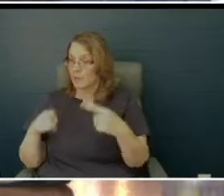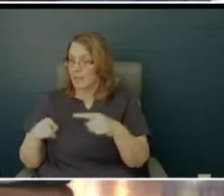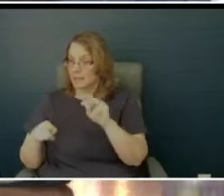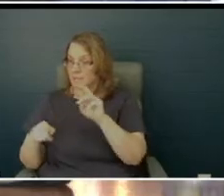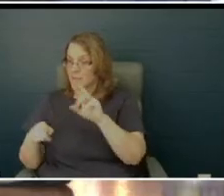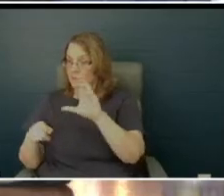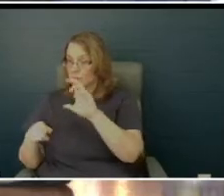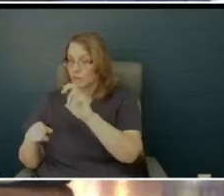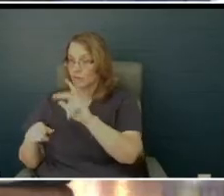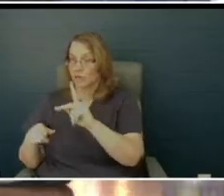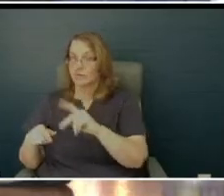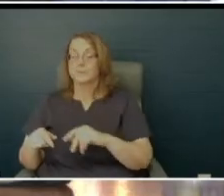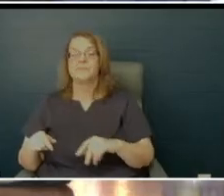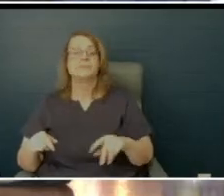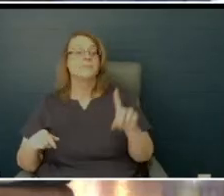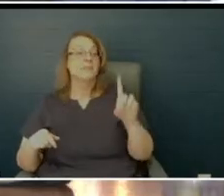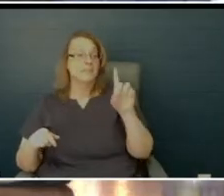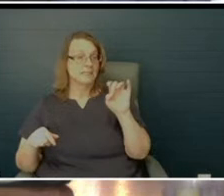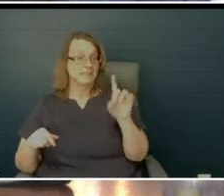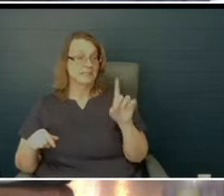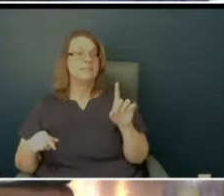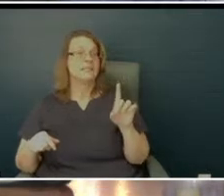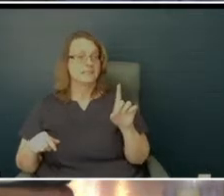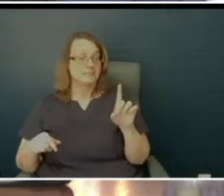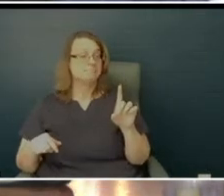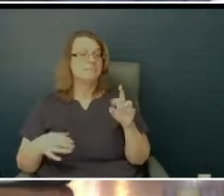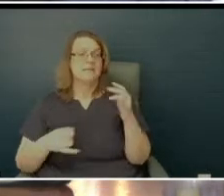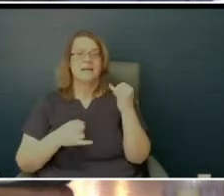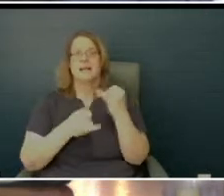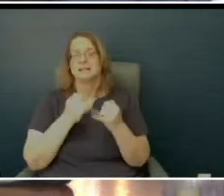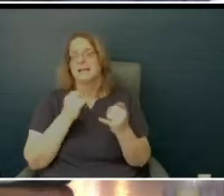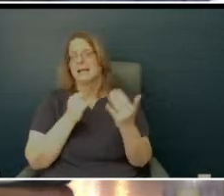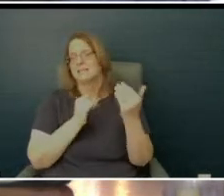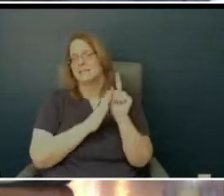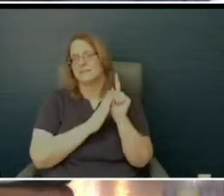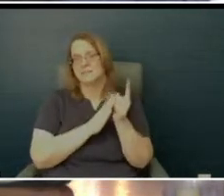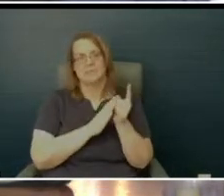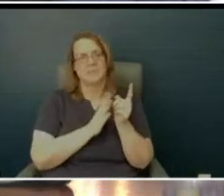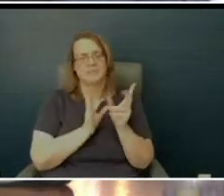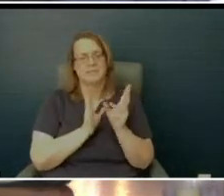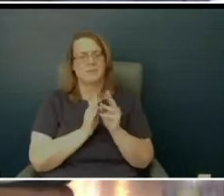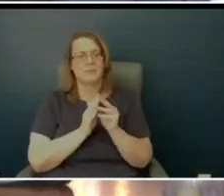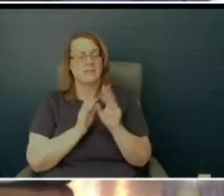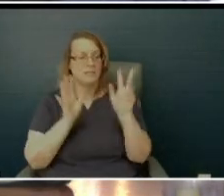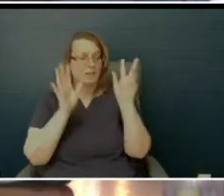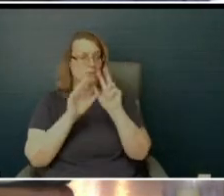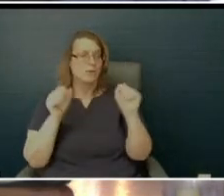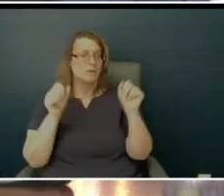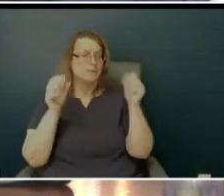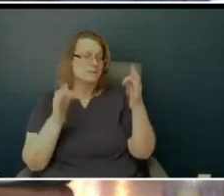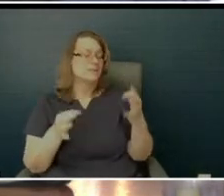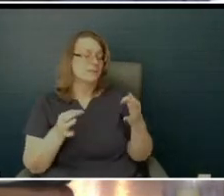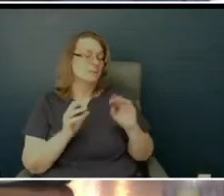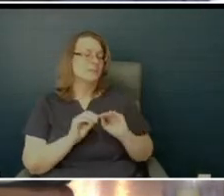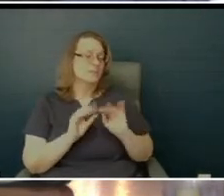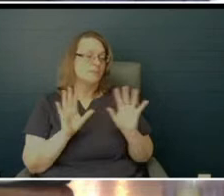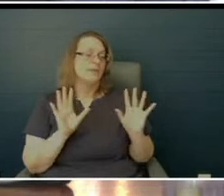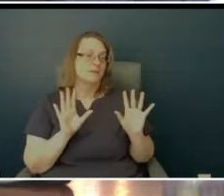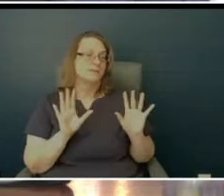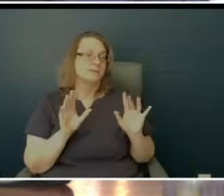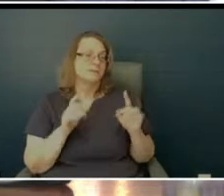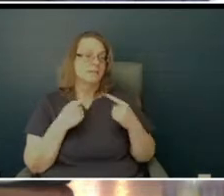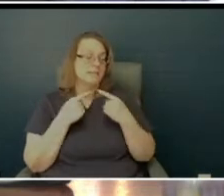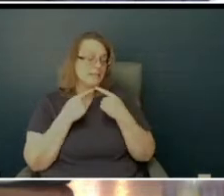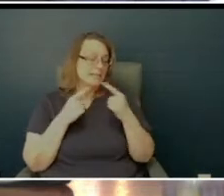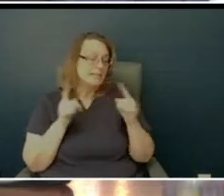He did. When we finally got to I would say the last 15 minutes of the meeting, the president's decision was apparent. He announced that Jeff